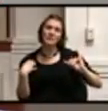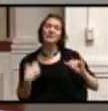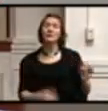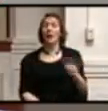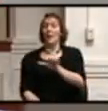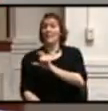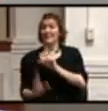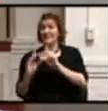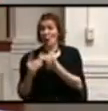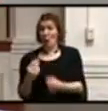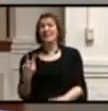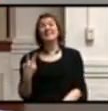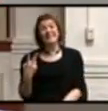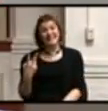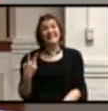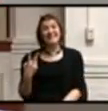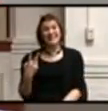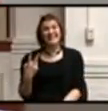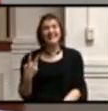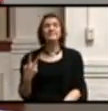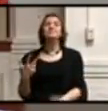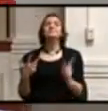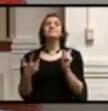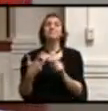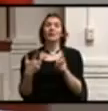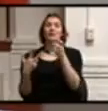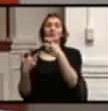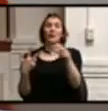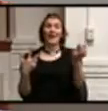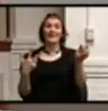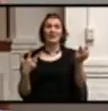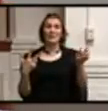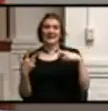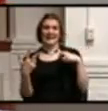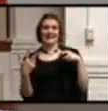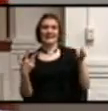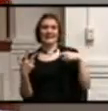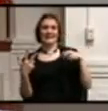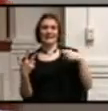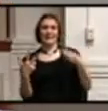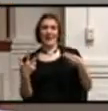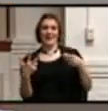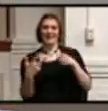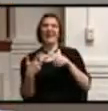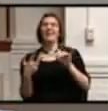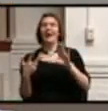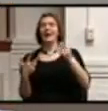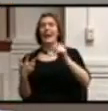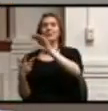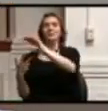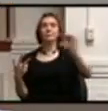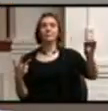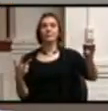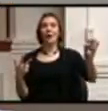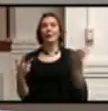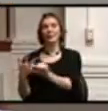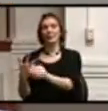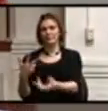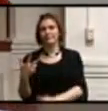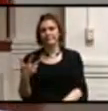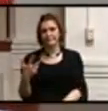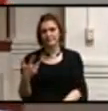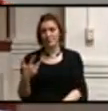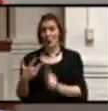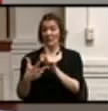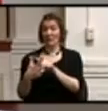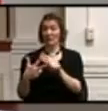Police department is one, and transfers in. And again, the transfers in is the capital transfer. So those